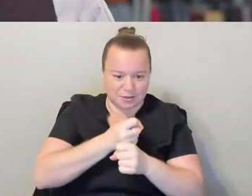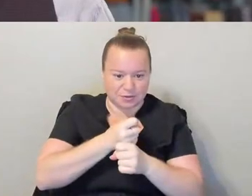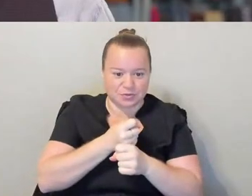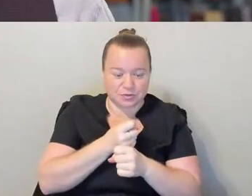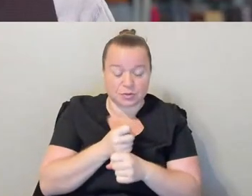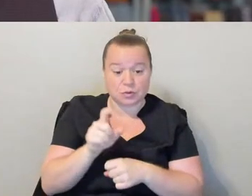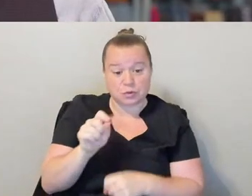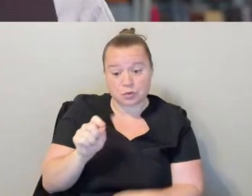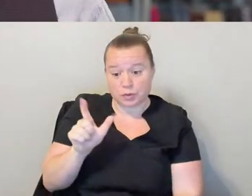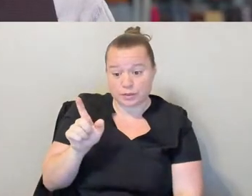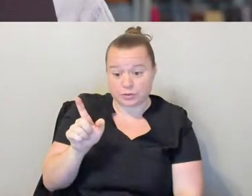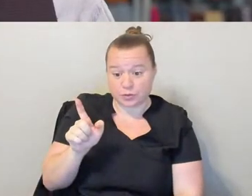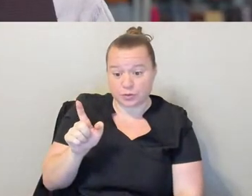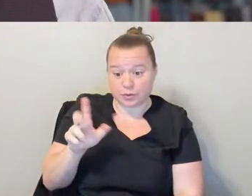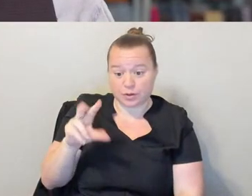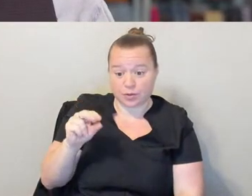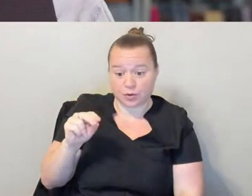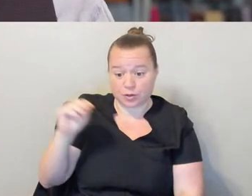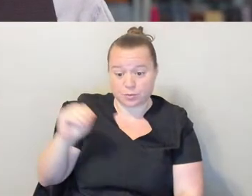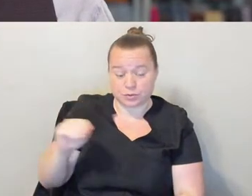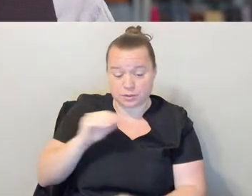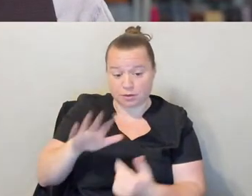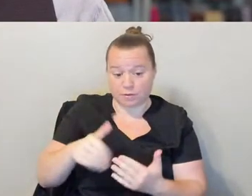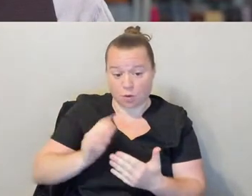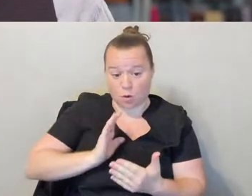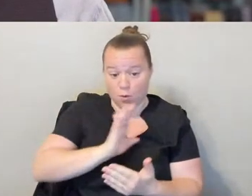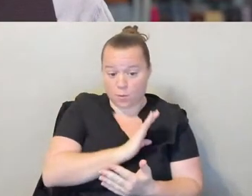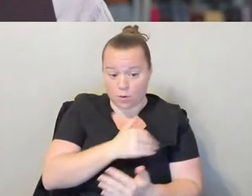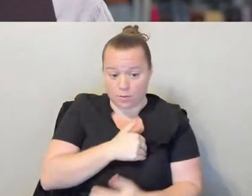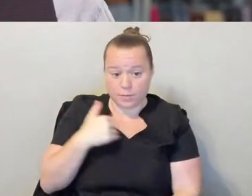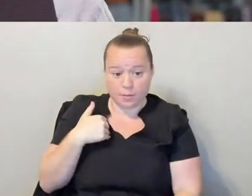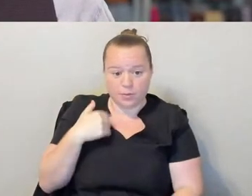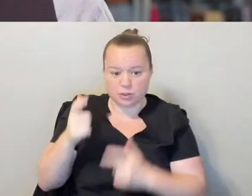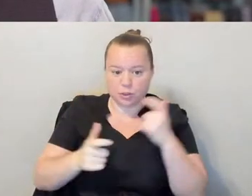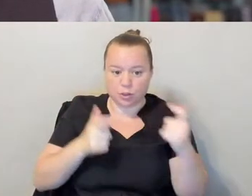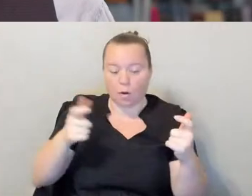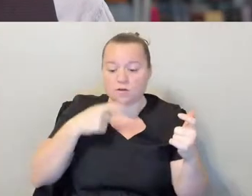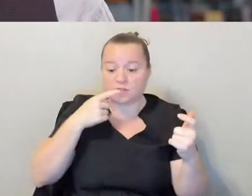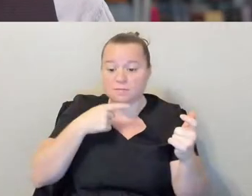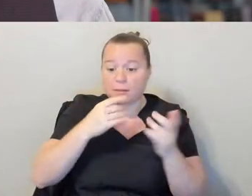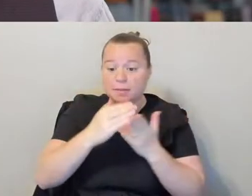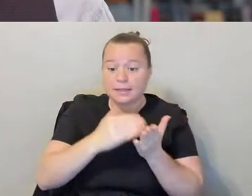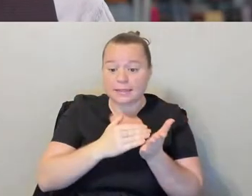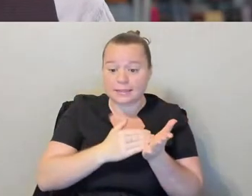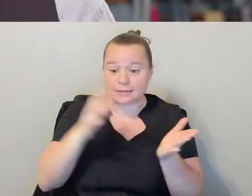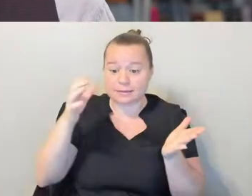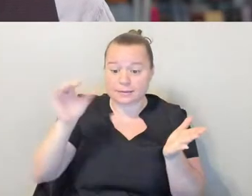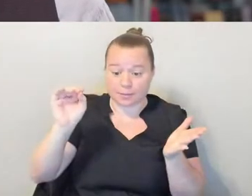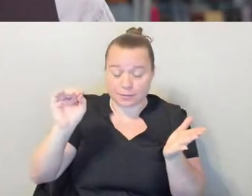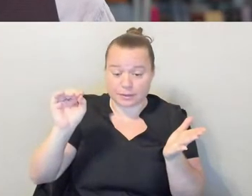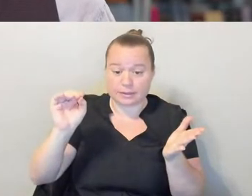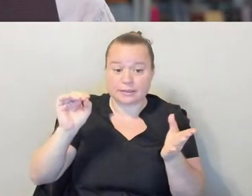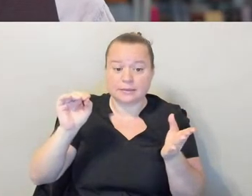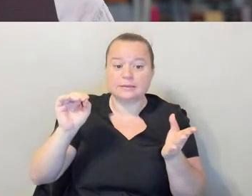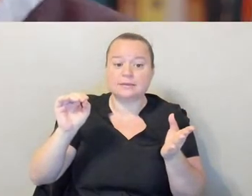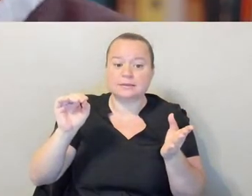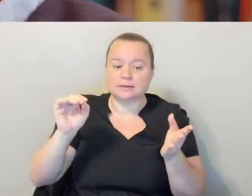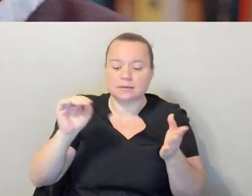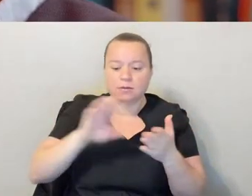2021, 30% of board members of the largest publicly listed companies in member states are